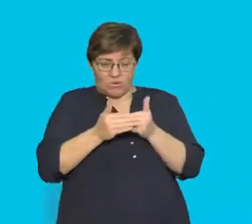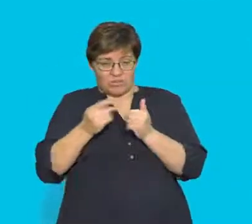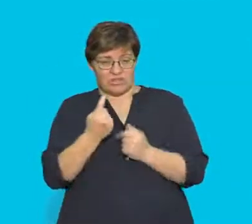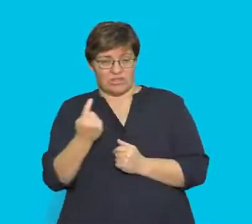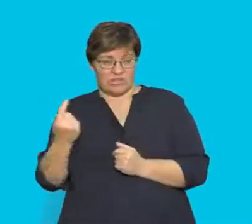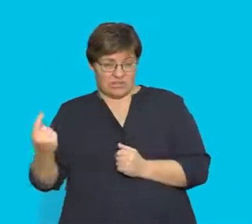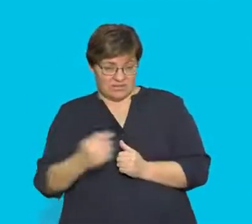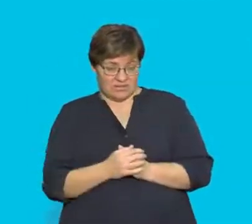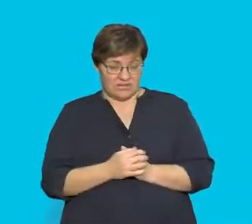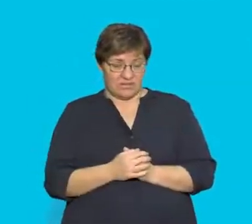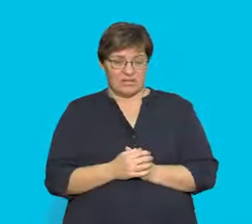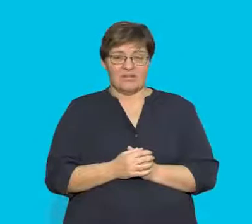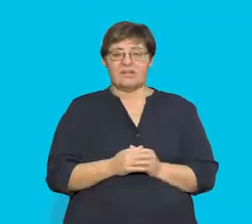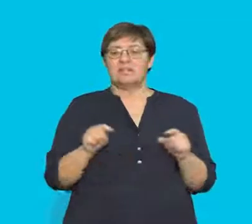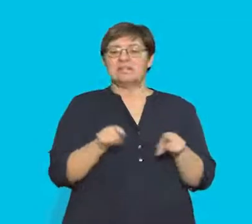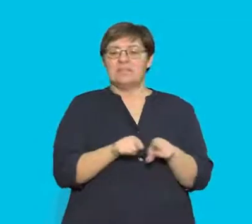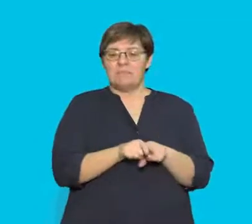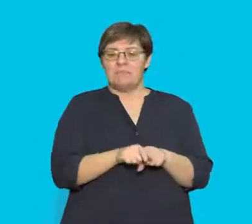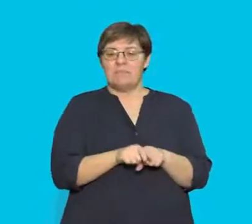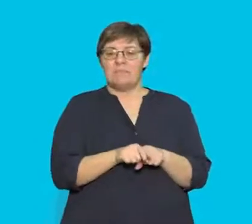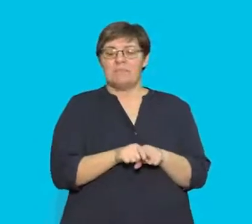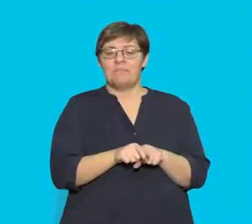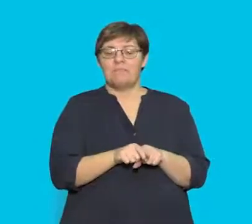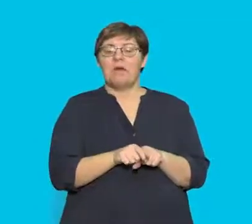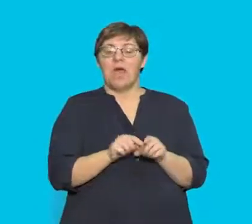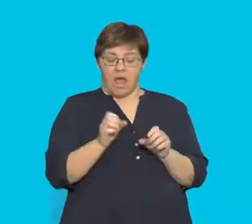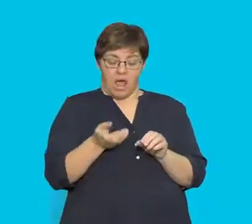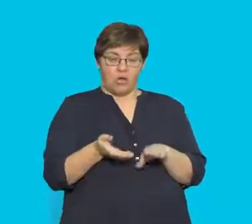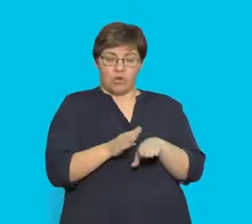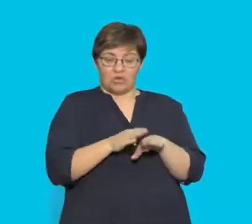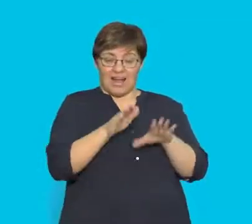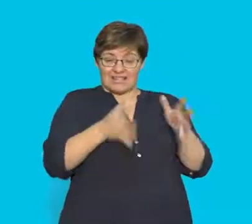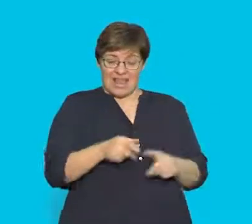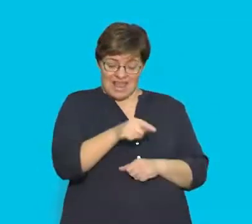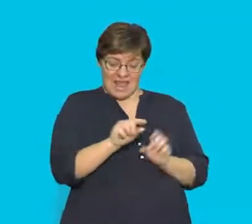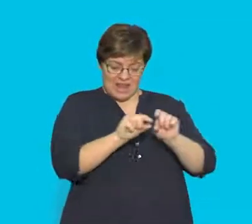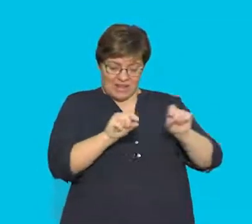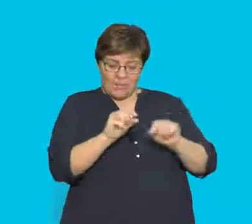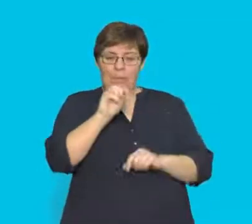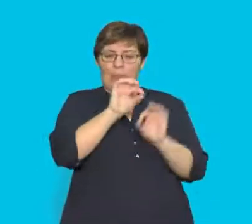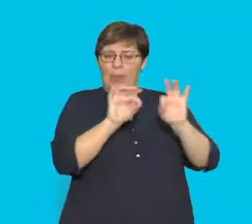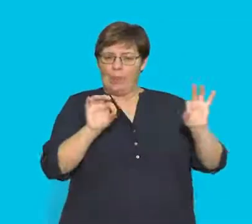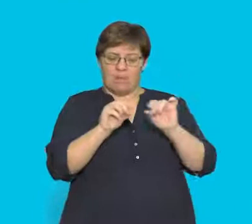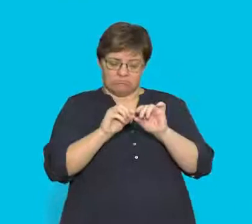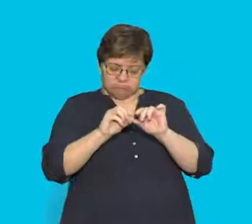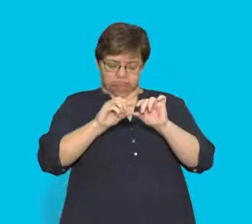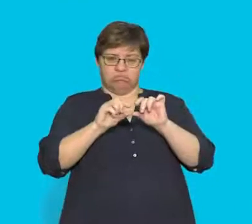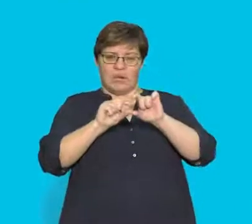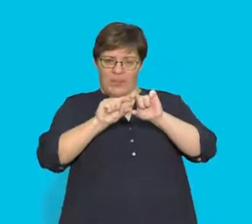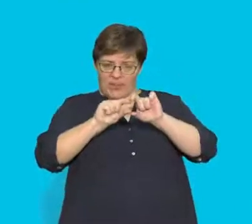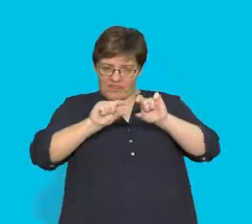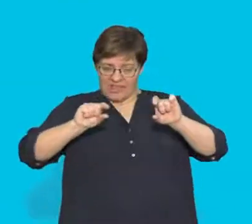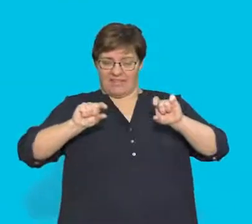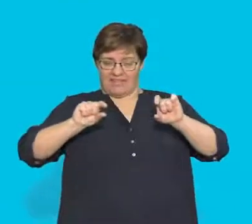together. We'd also could increase the thickness of the conductor. We put, in other words, reduce